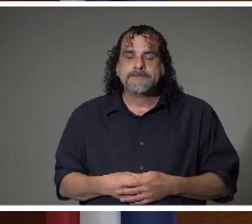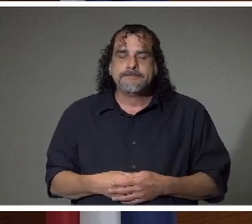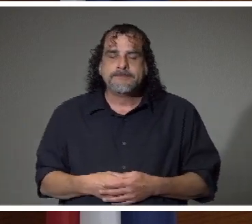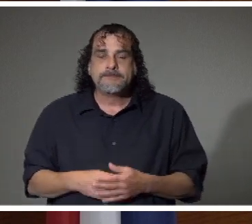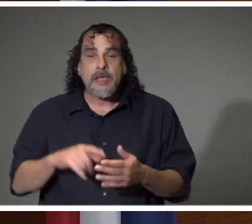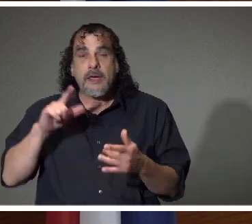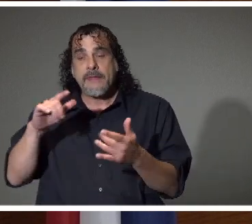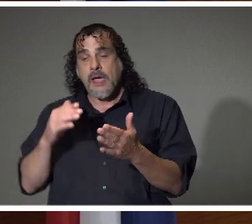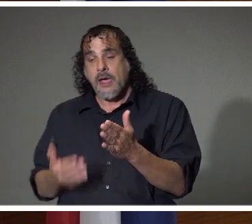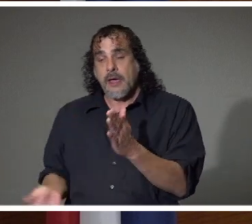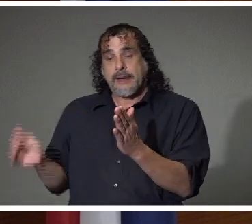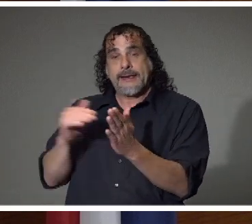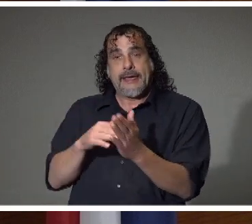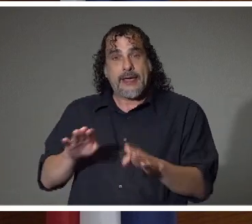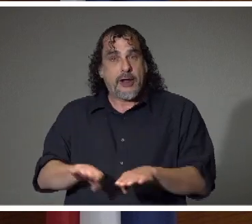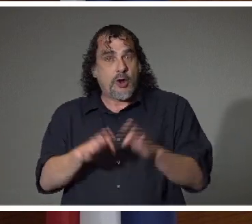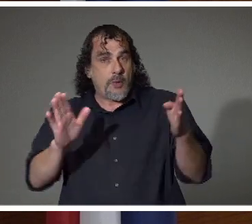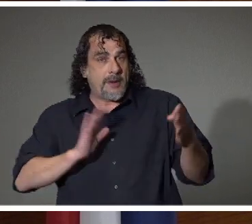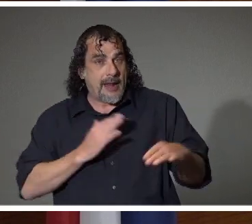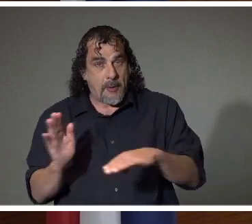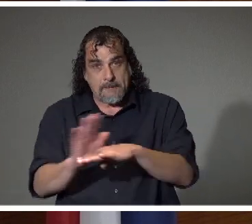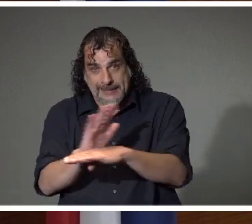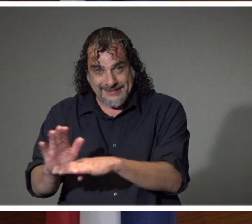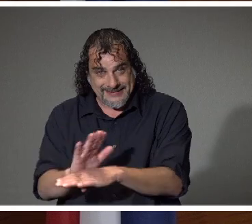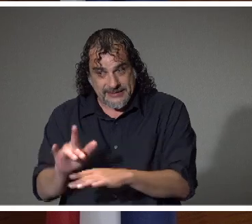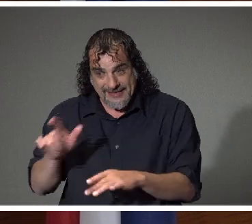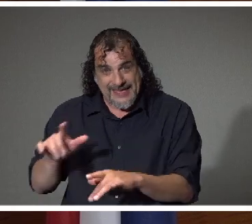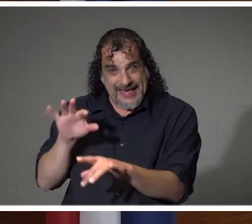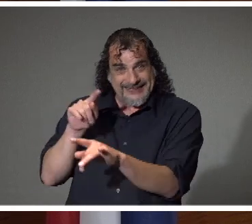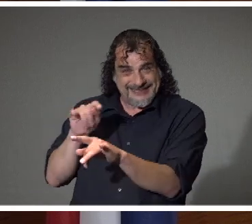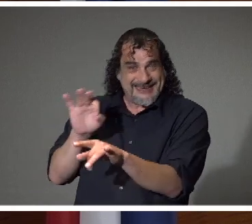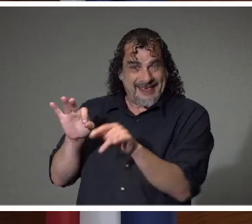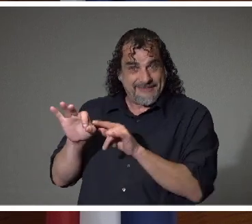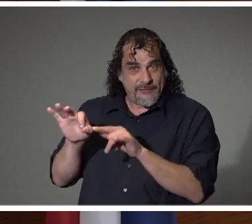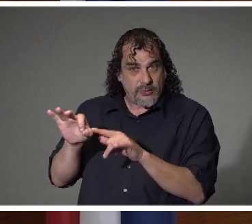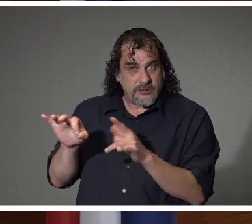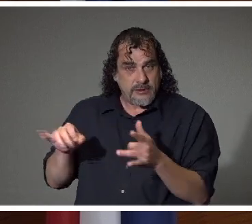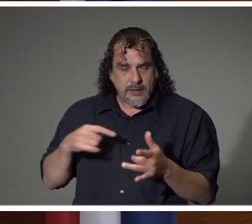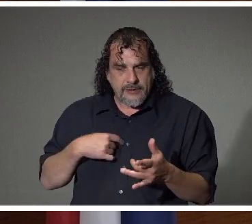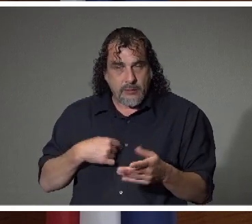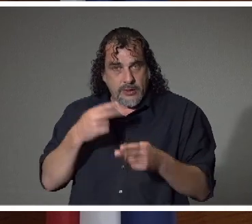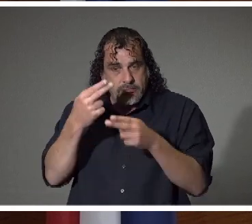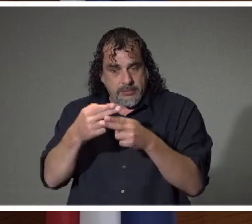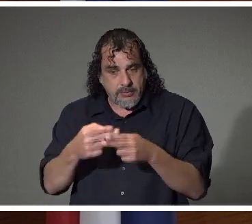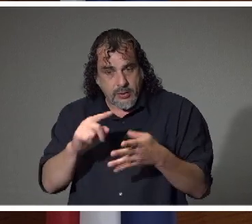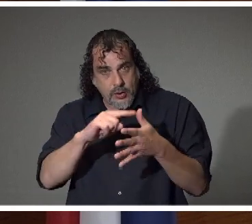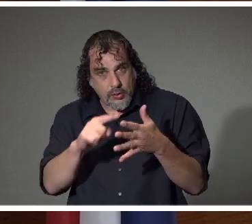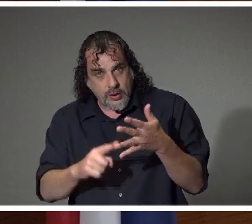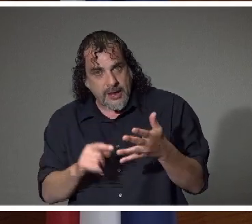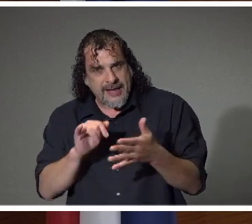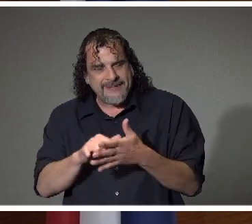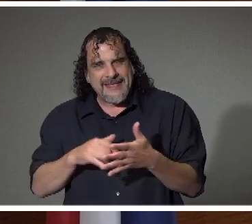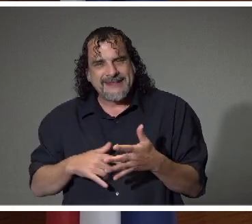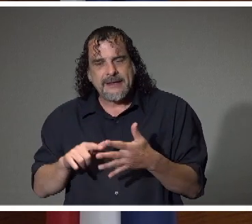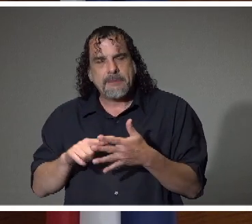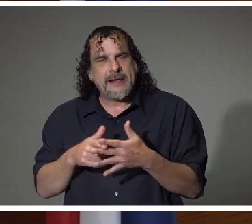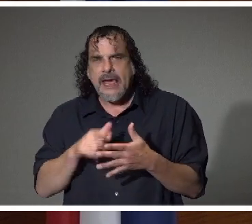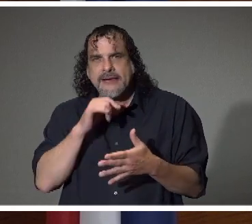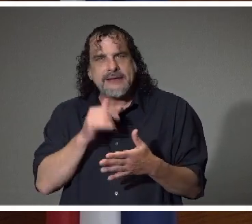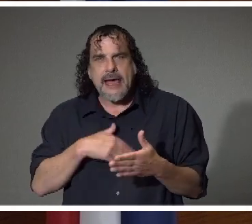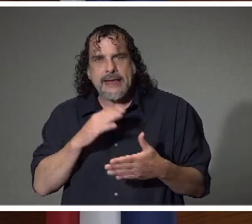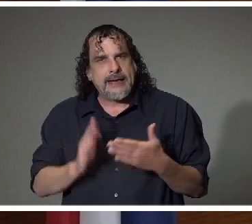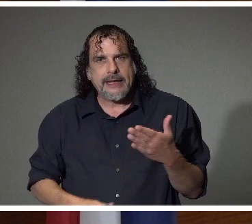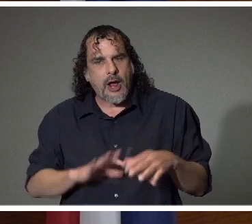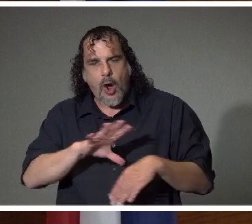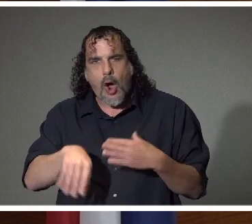Restart the Economy task force that we named last week was a starting point, not an ending point. We